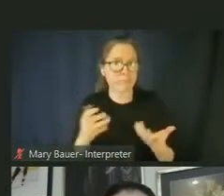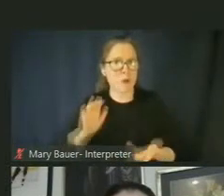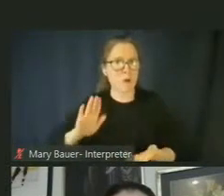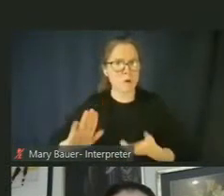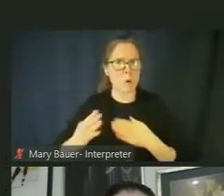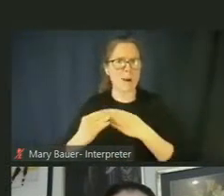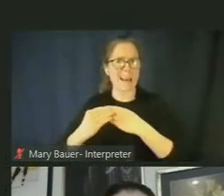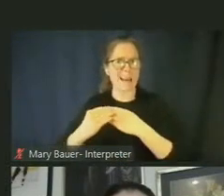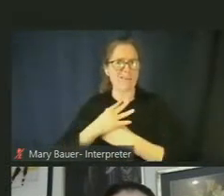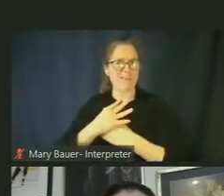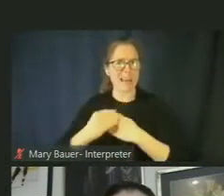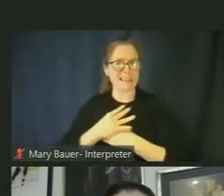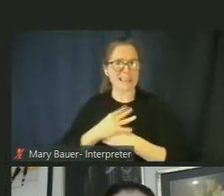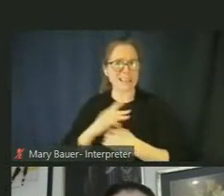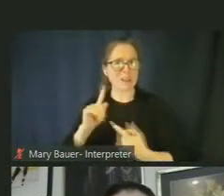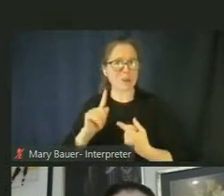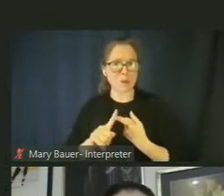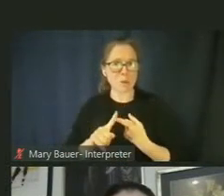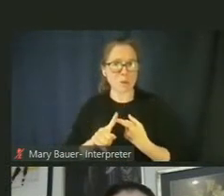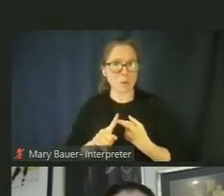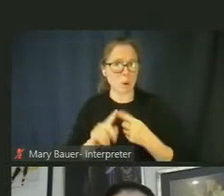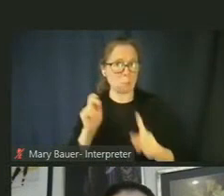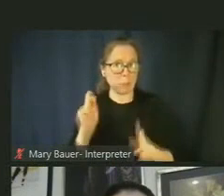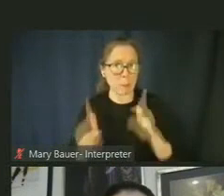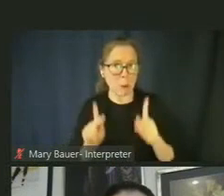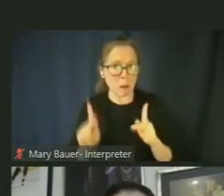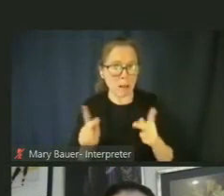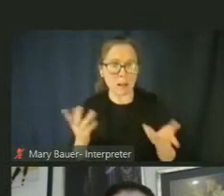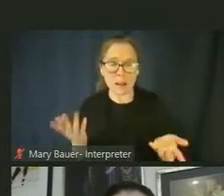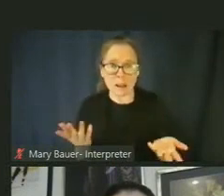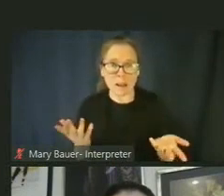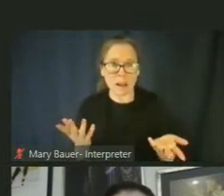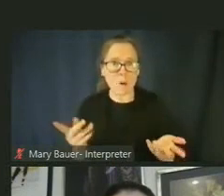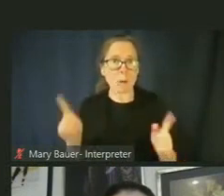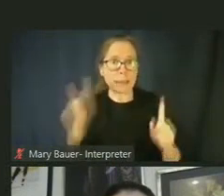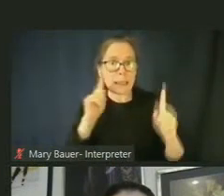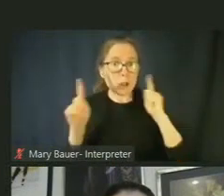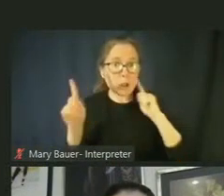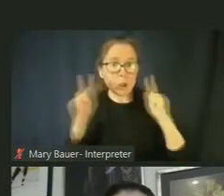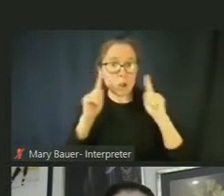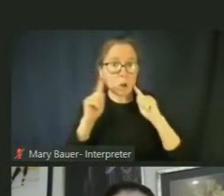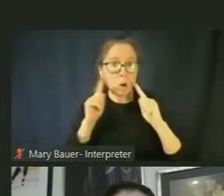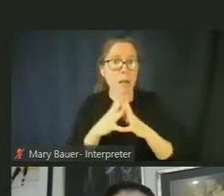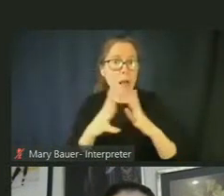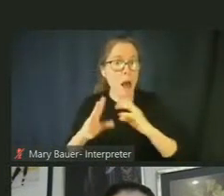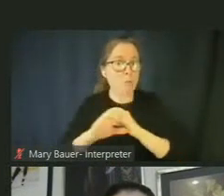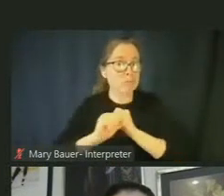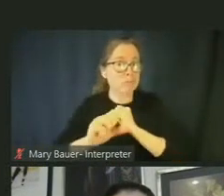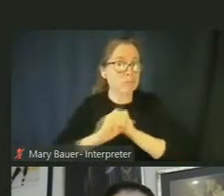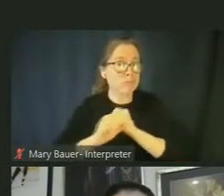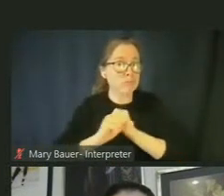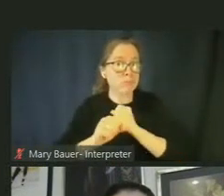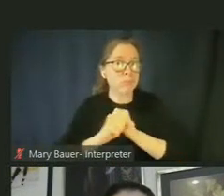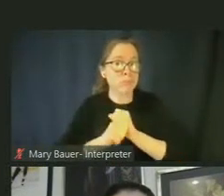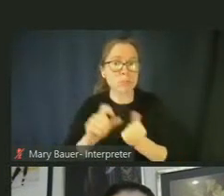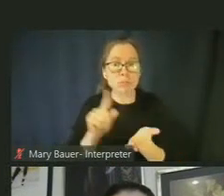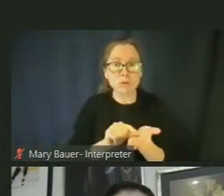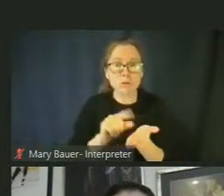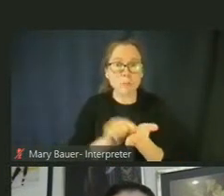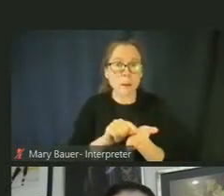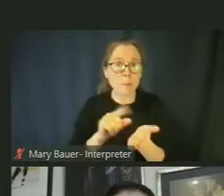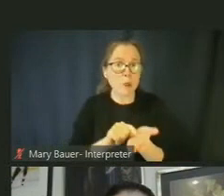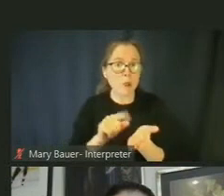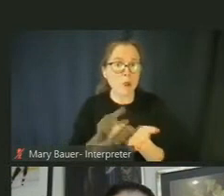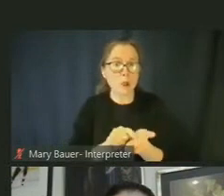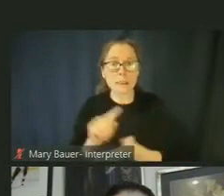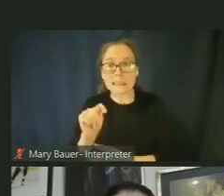have to people when we hear and read really sensational headlines in the news